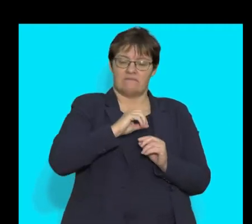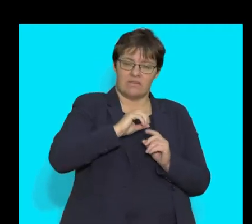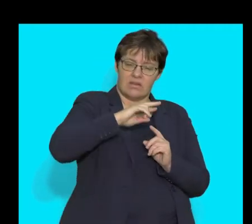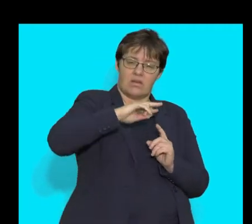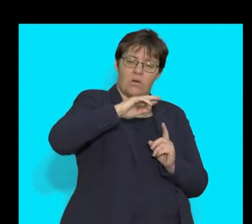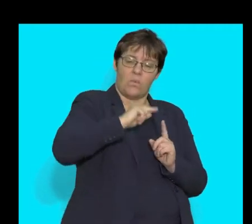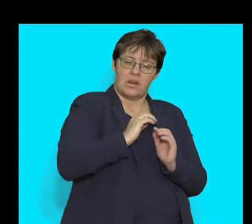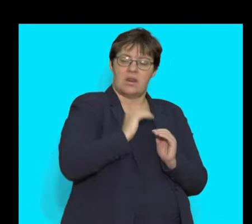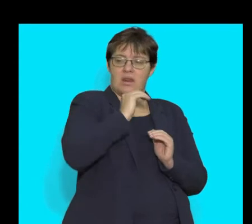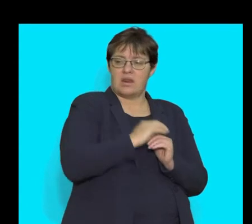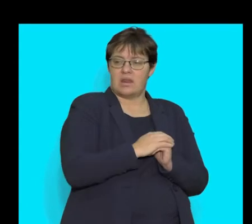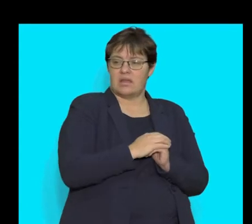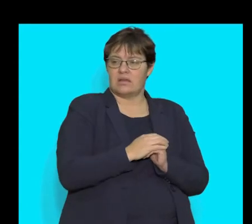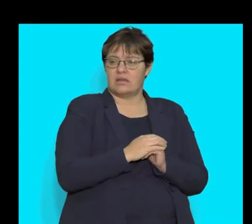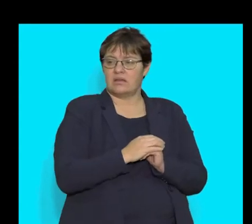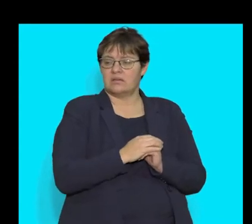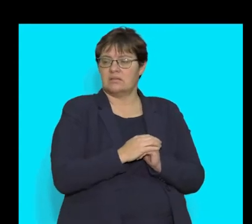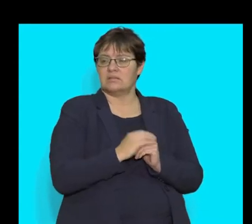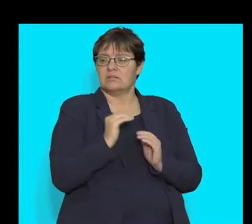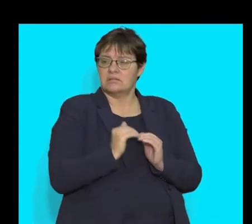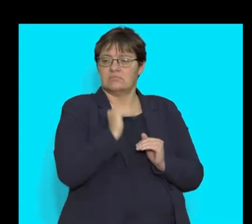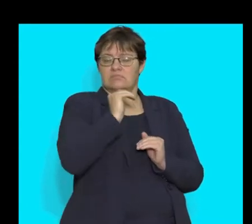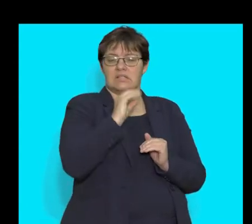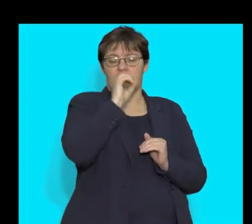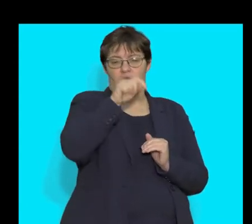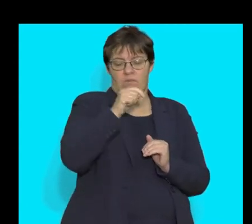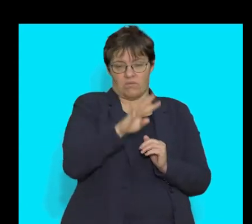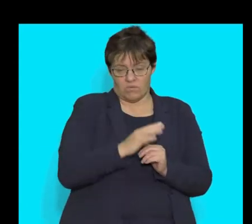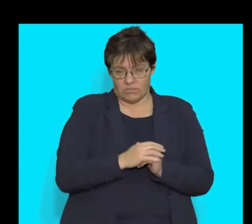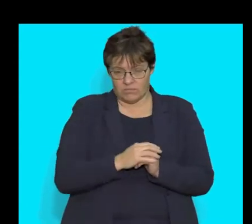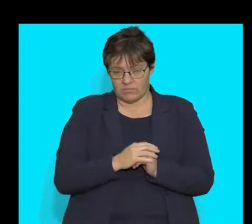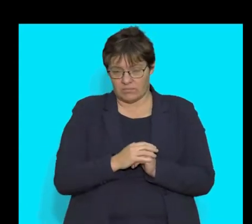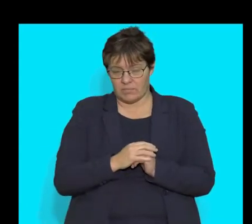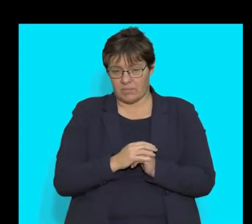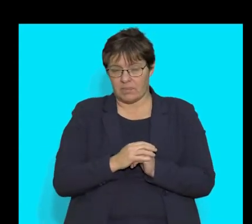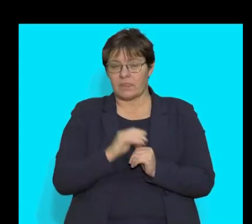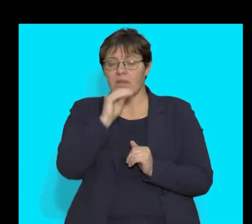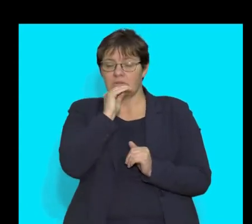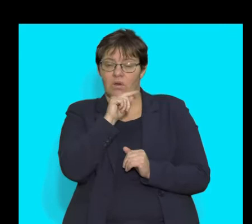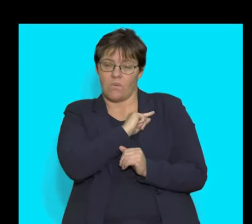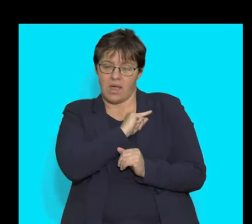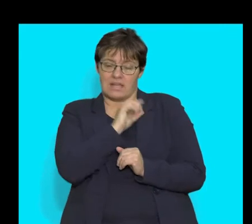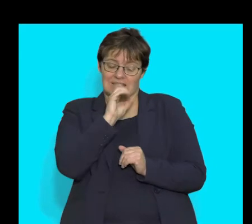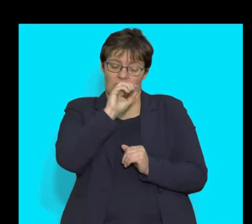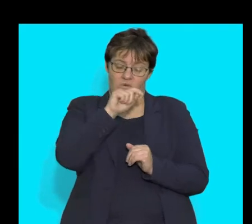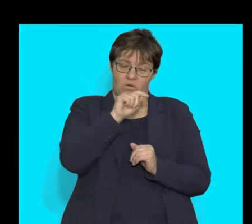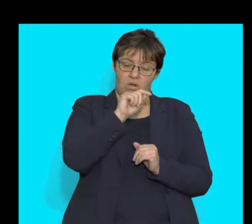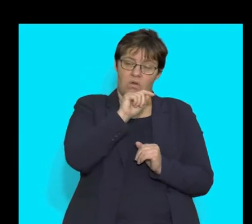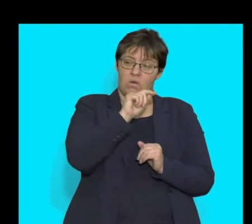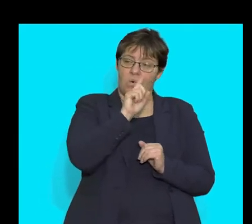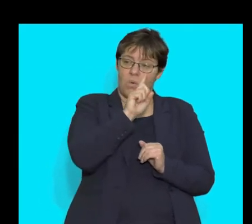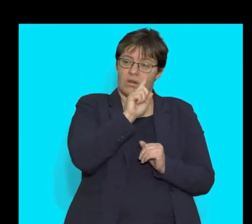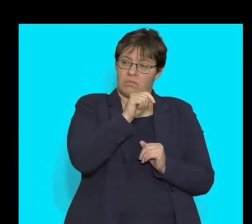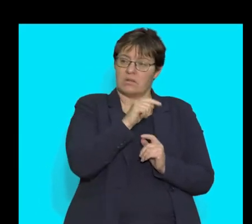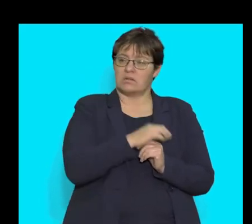the one block, which is 0,4. So that's why we know that this value here is 1,4, and we can put